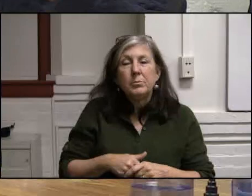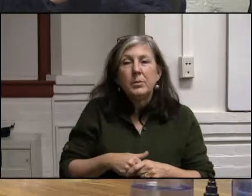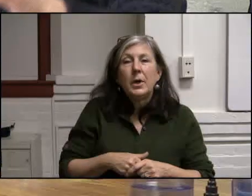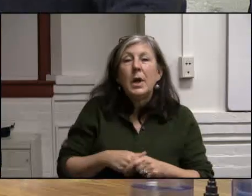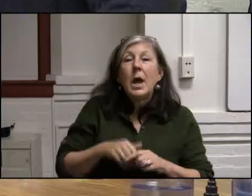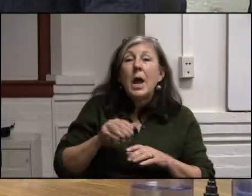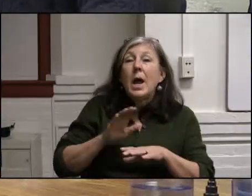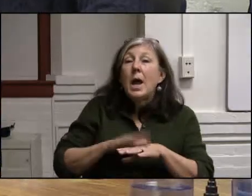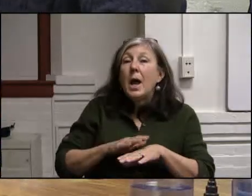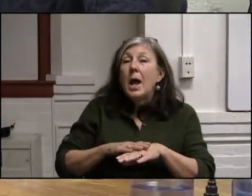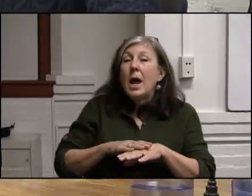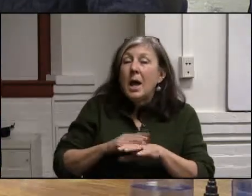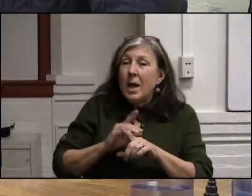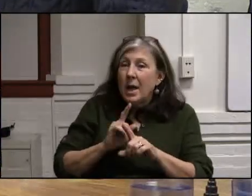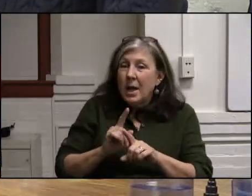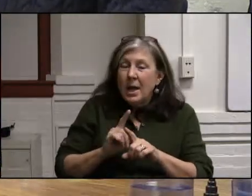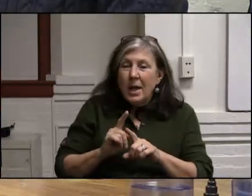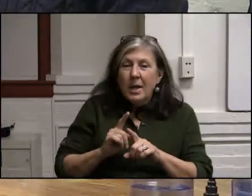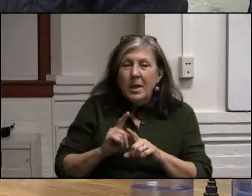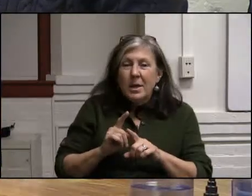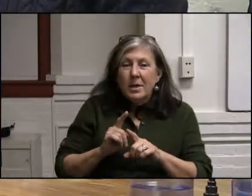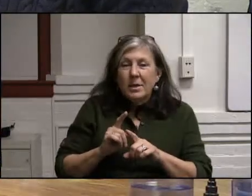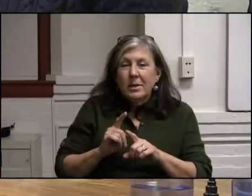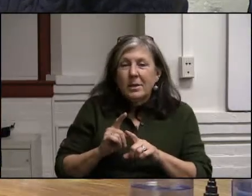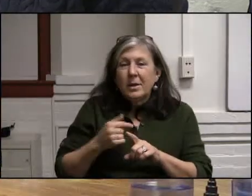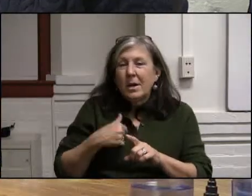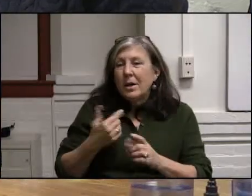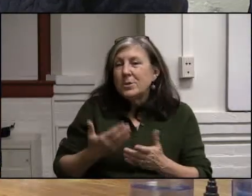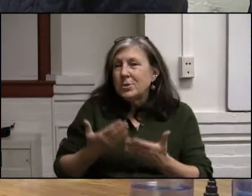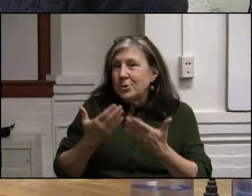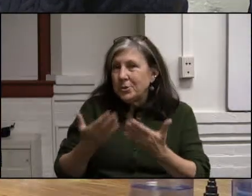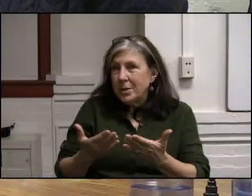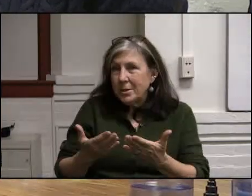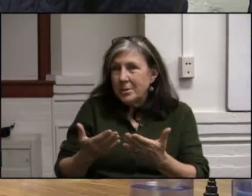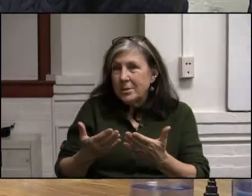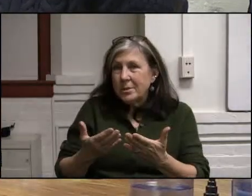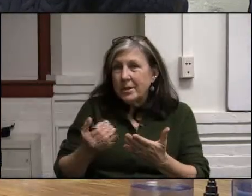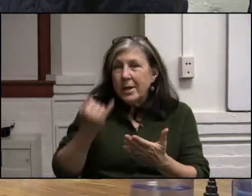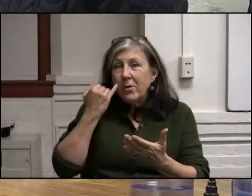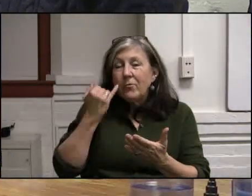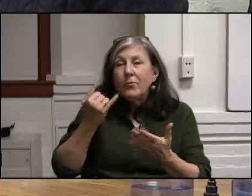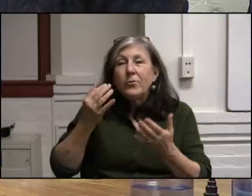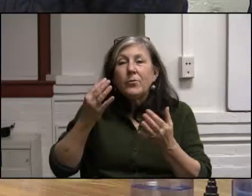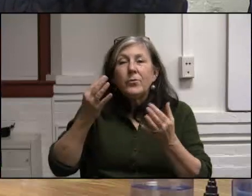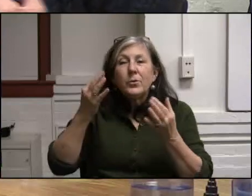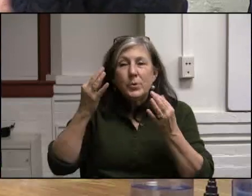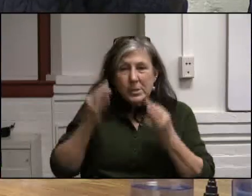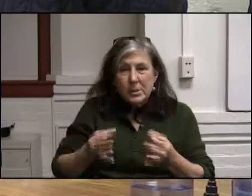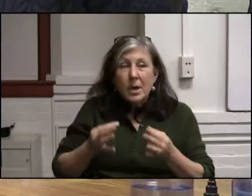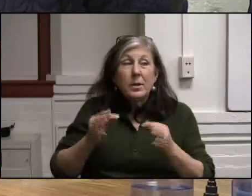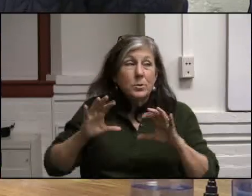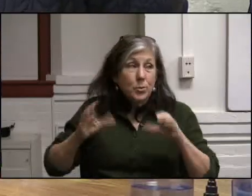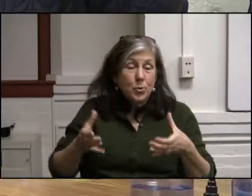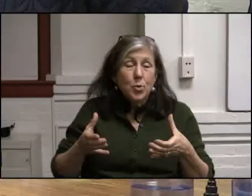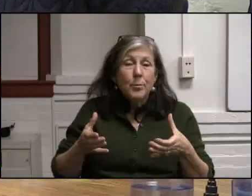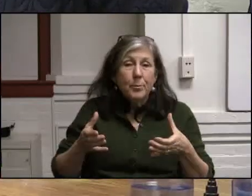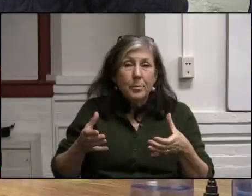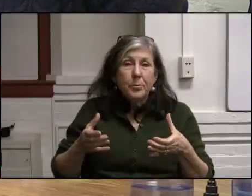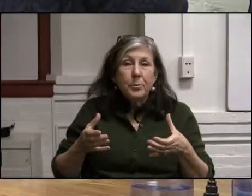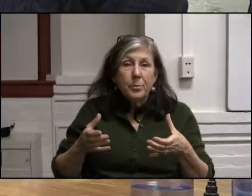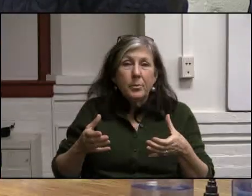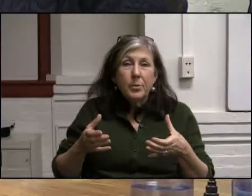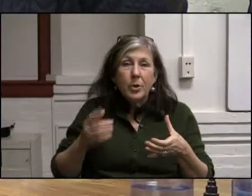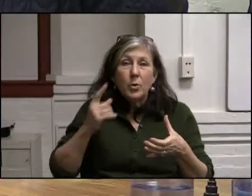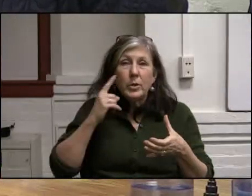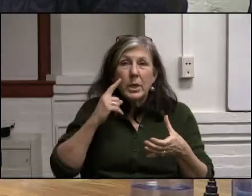Heads up, foreshadowing to that, I would suggest that if you decide that as a group you think that